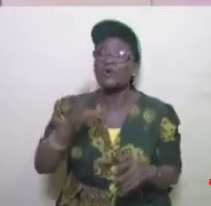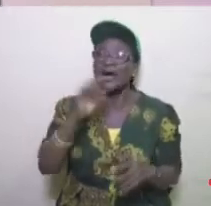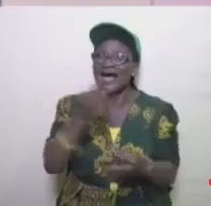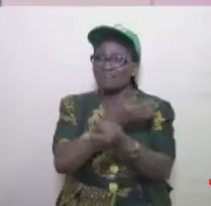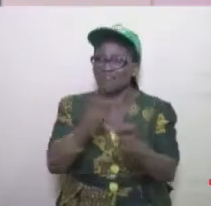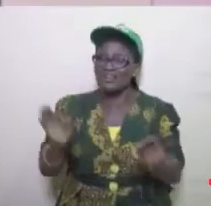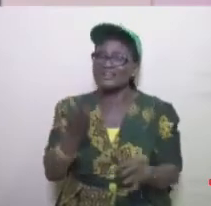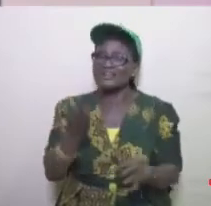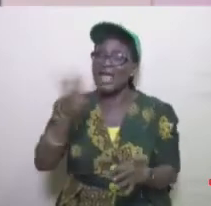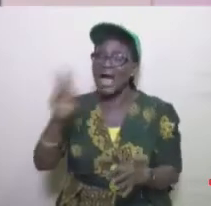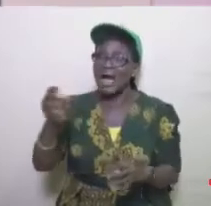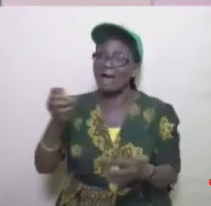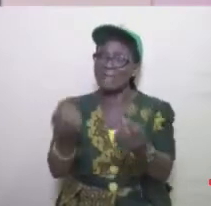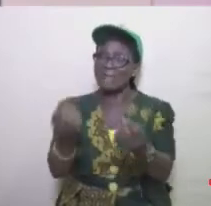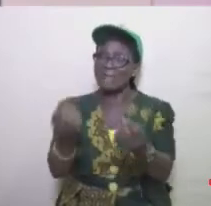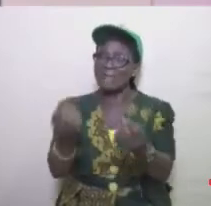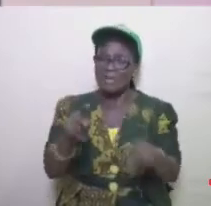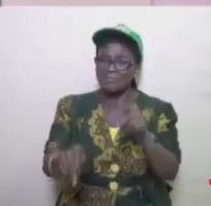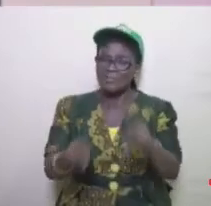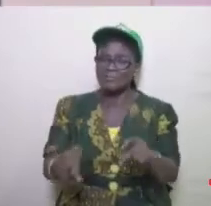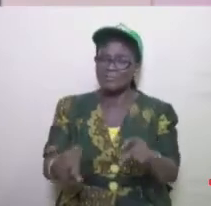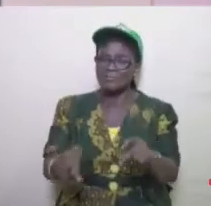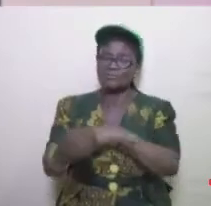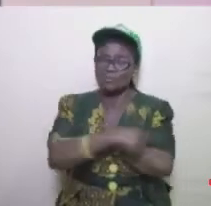today, you can't find them.